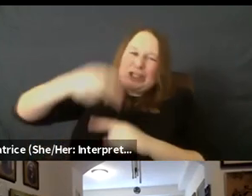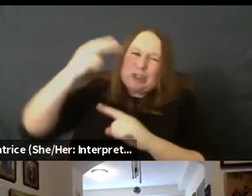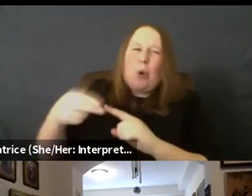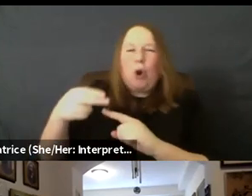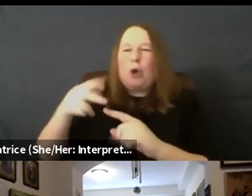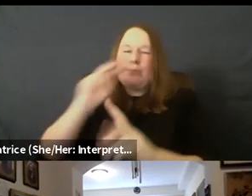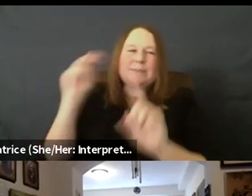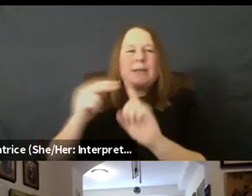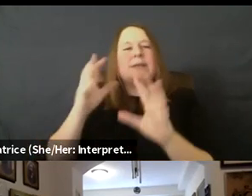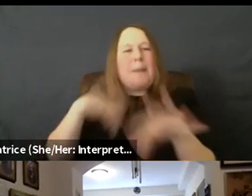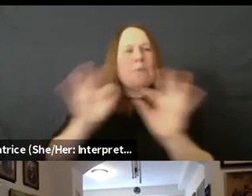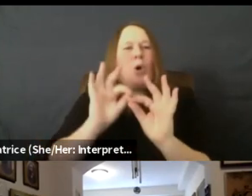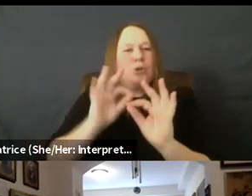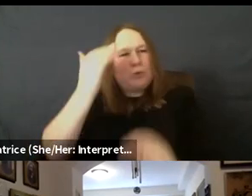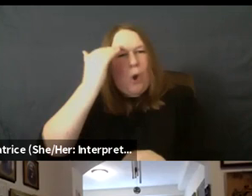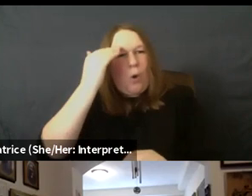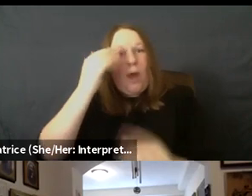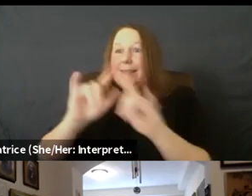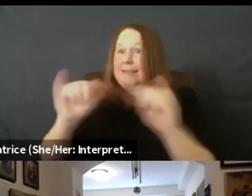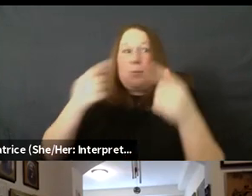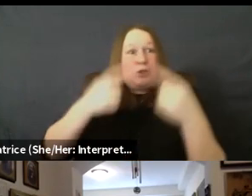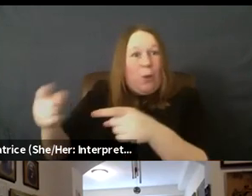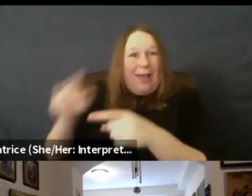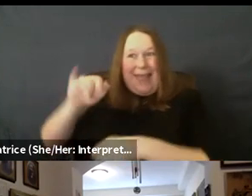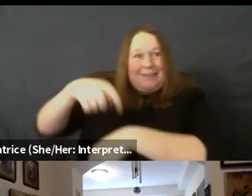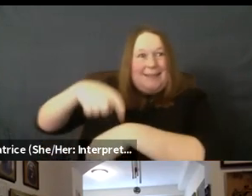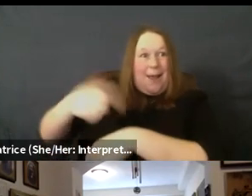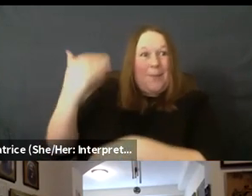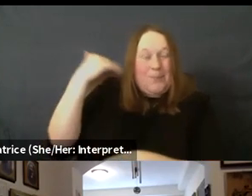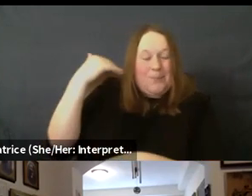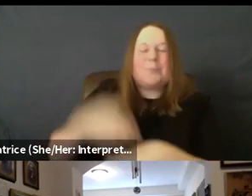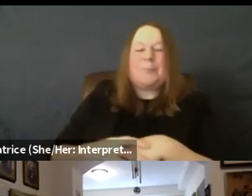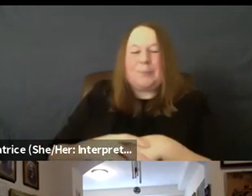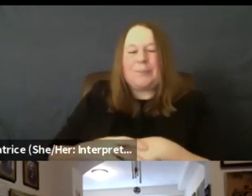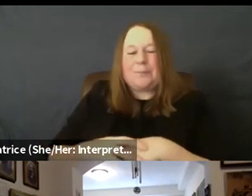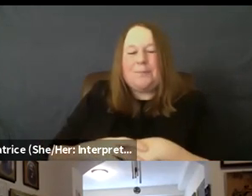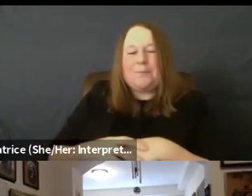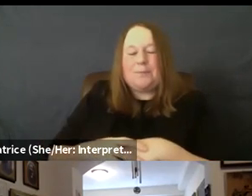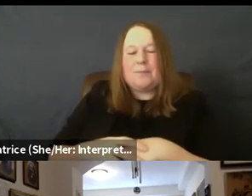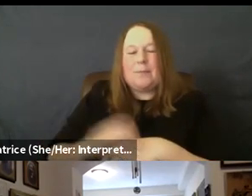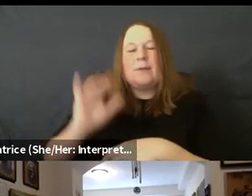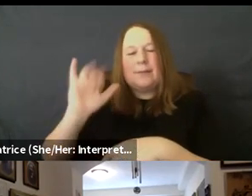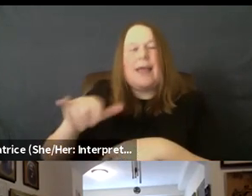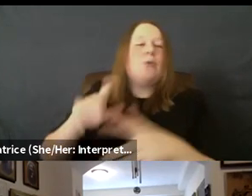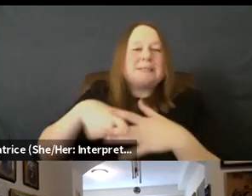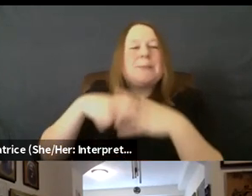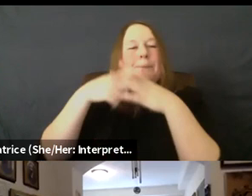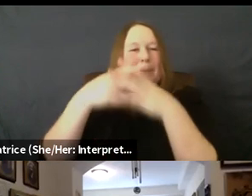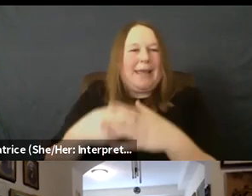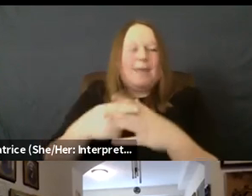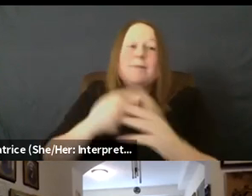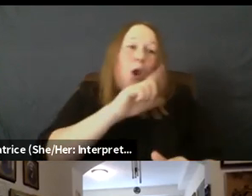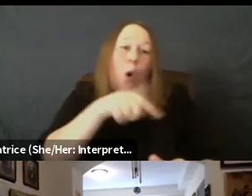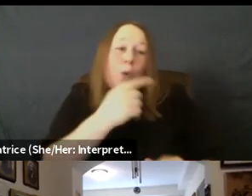perspective is very important. What was going on also at that time was the beginning of not